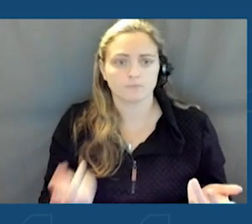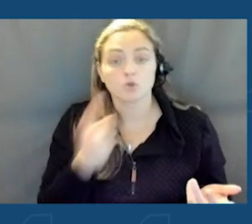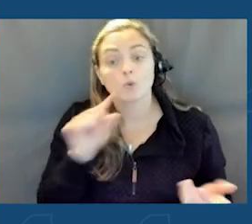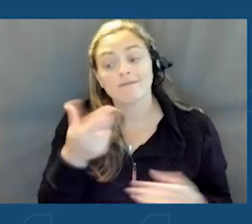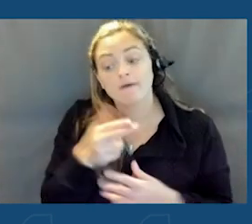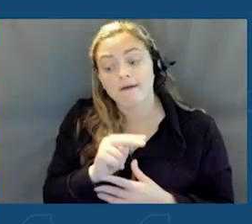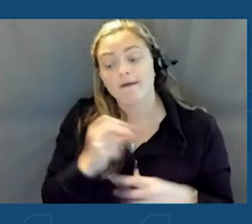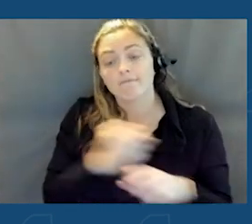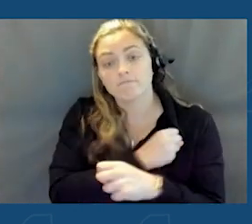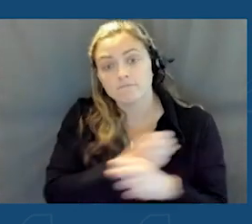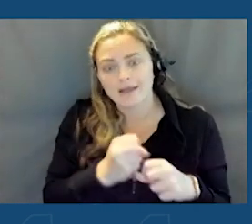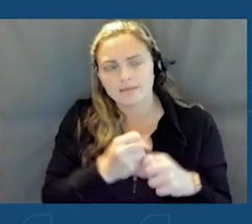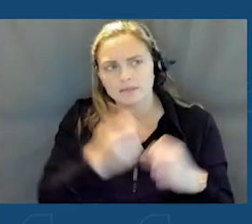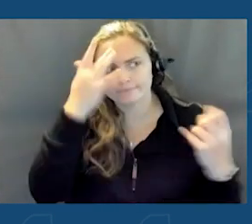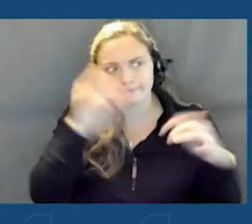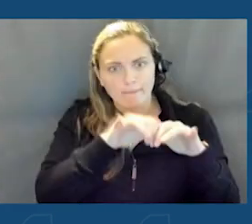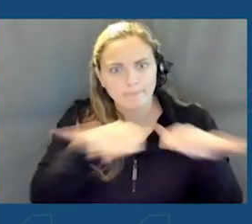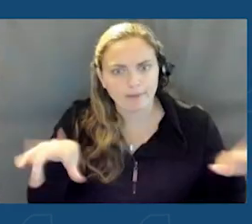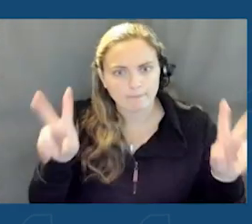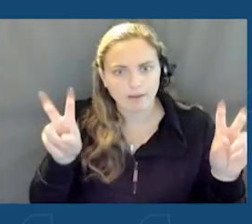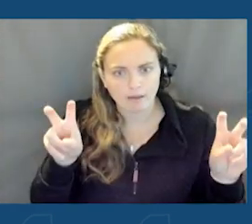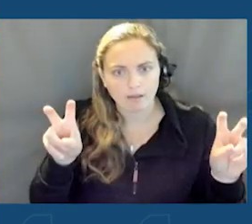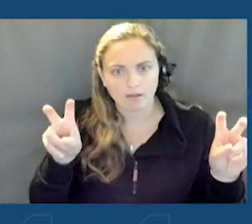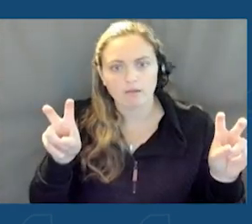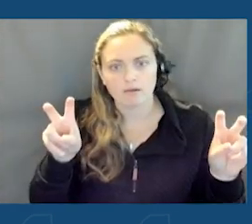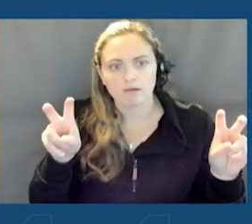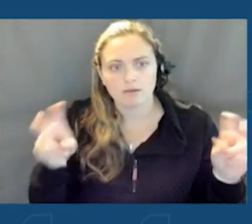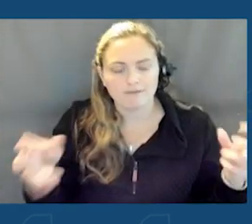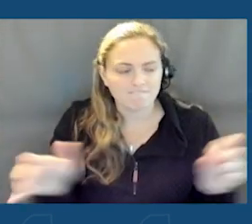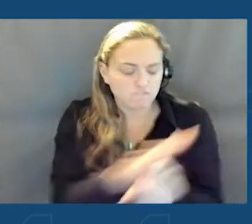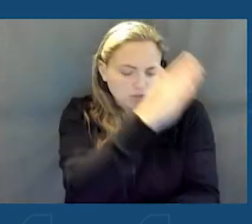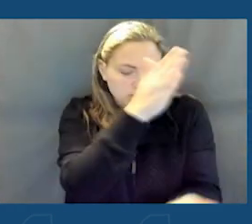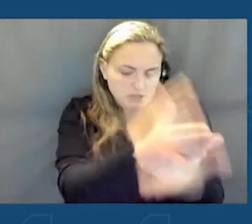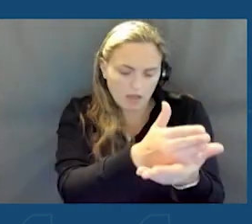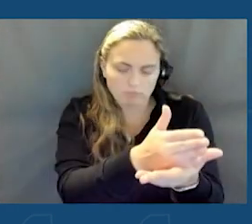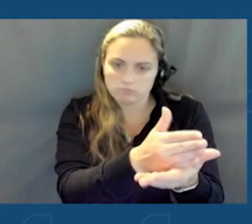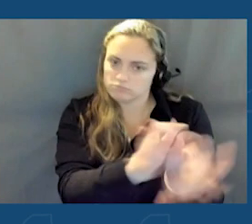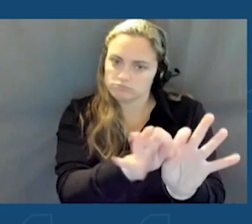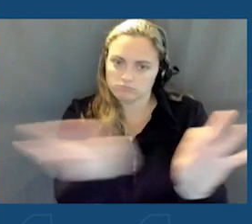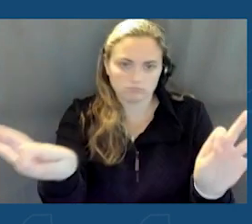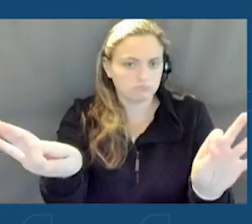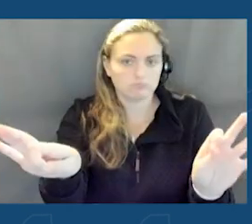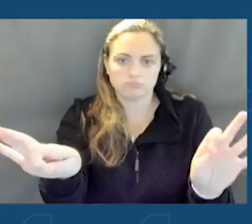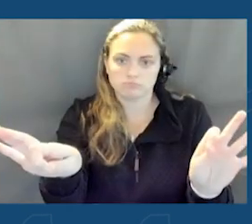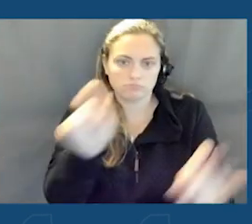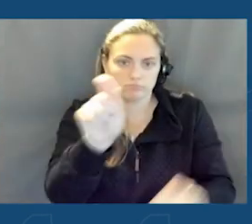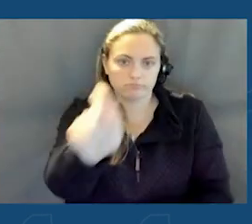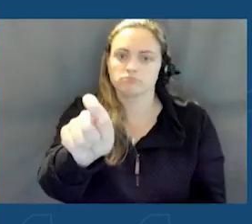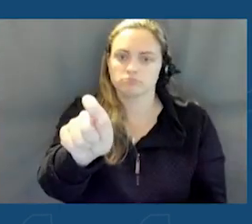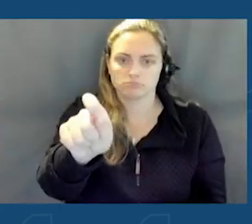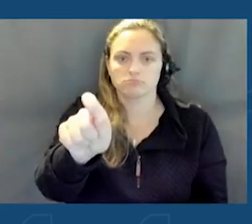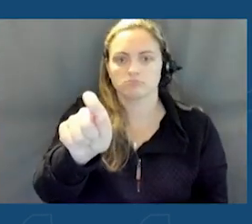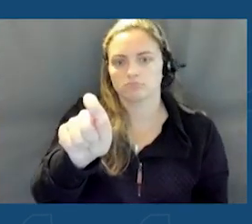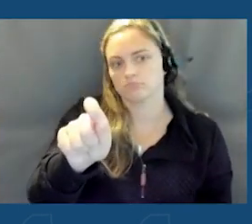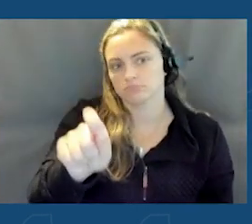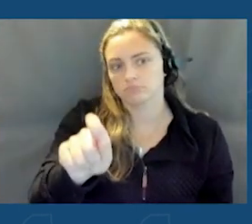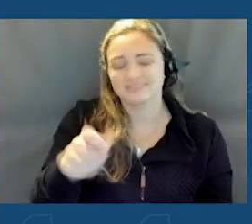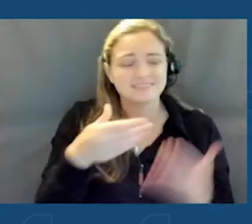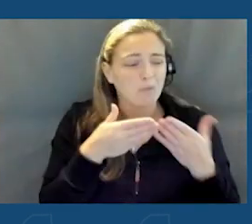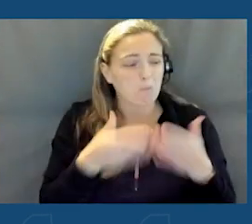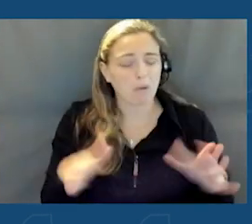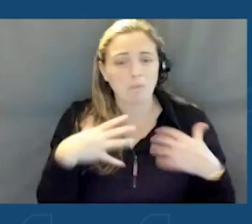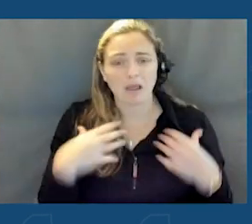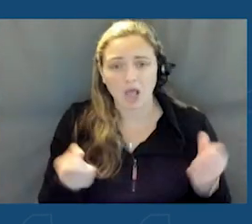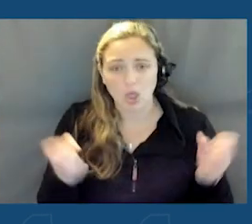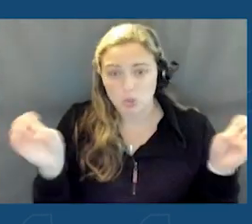violence epidemic here in the state of New York. Full stop. That is a statement of fact. It's a public health crisis.